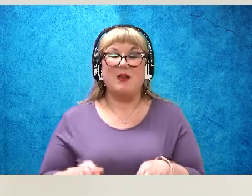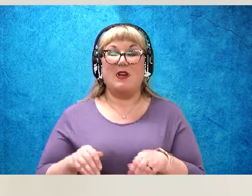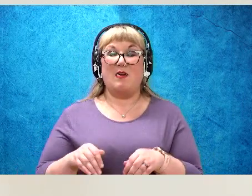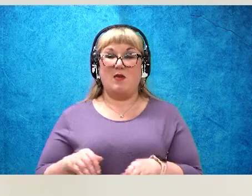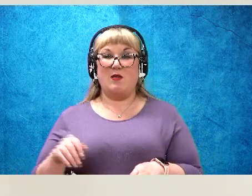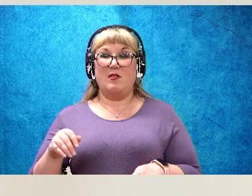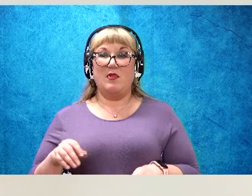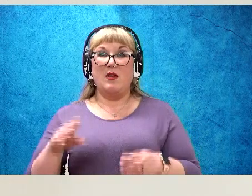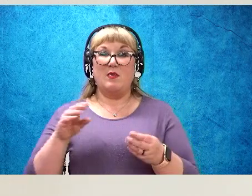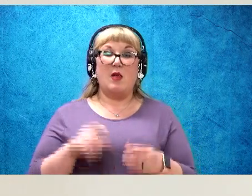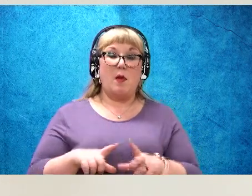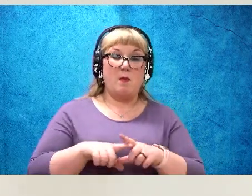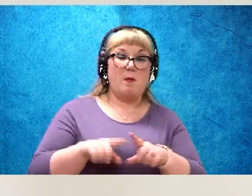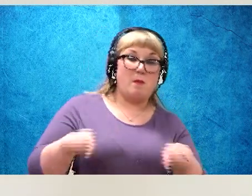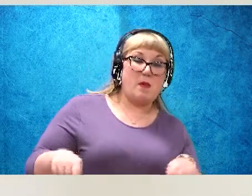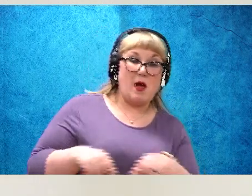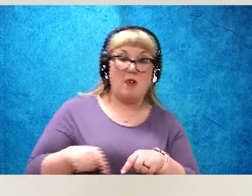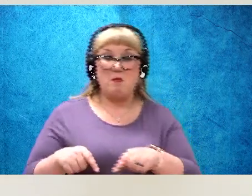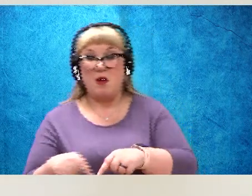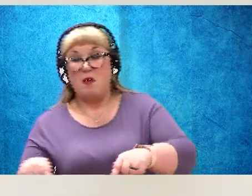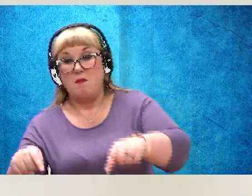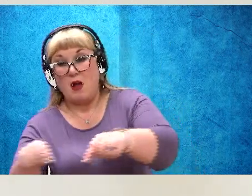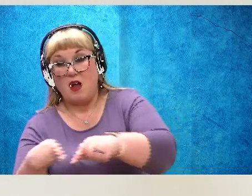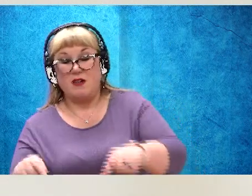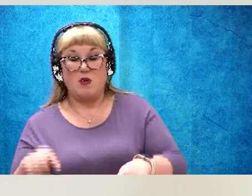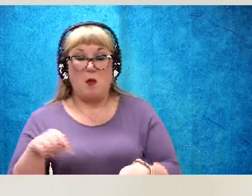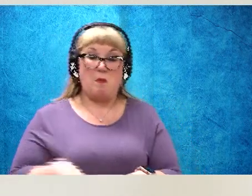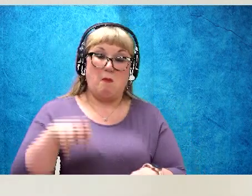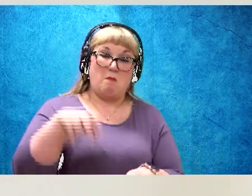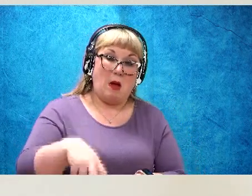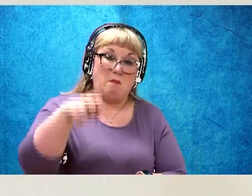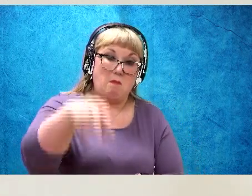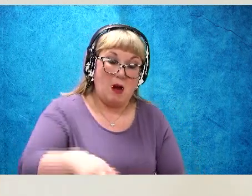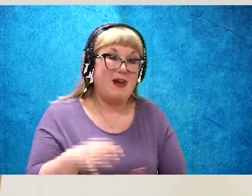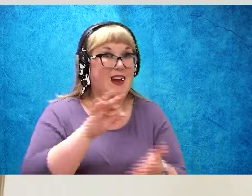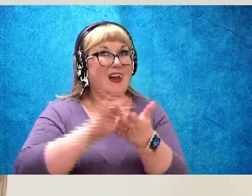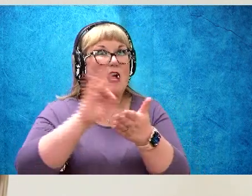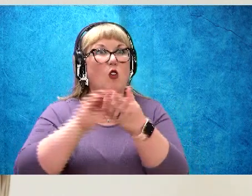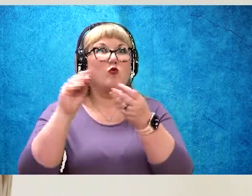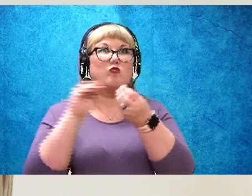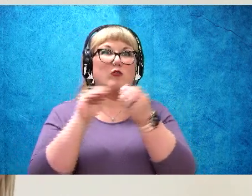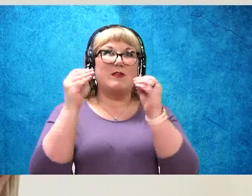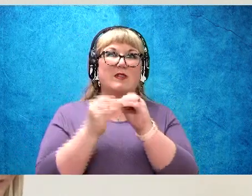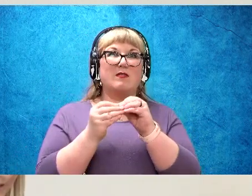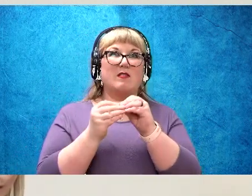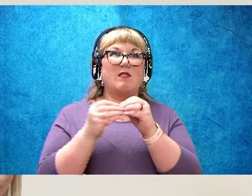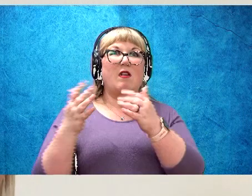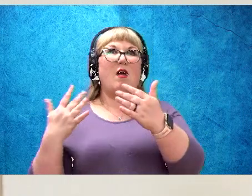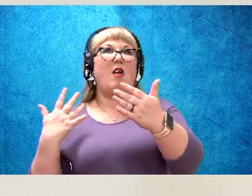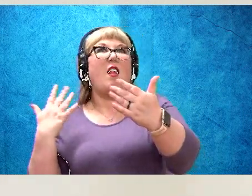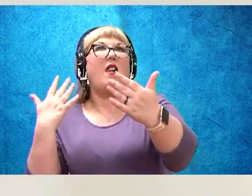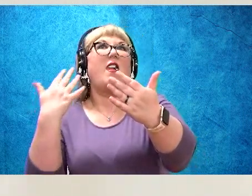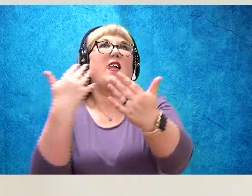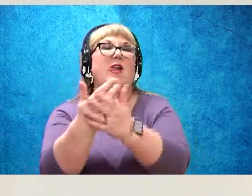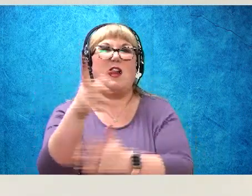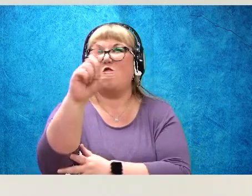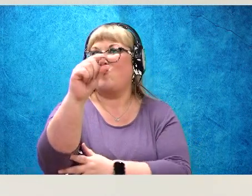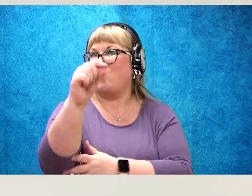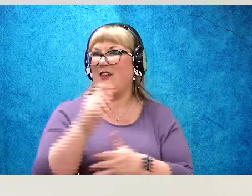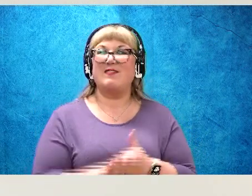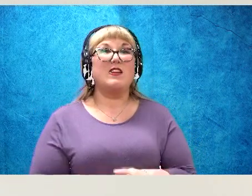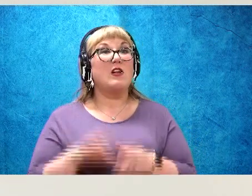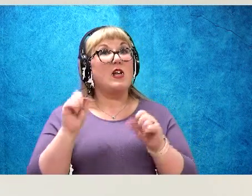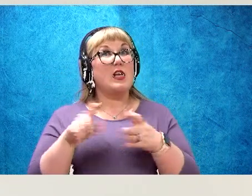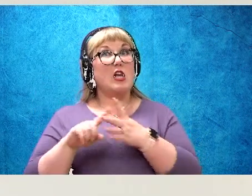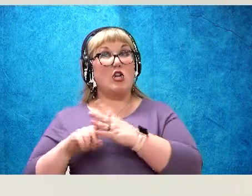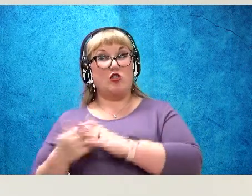from box to box on my hopscotch and count my numbers all the way to 20. You can